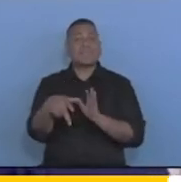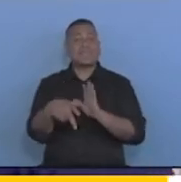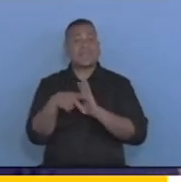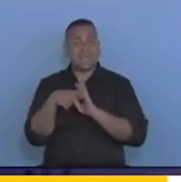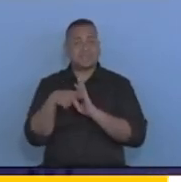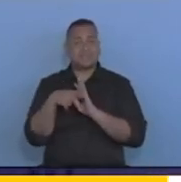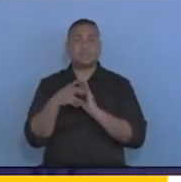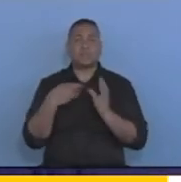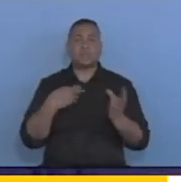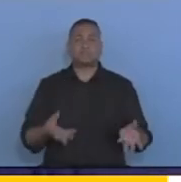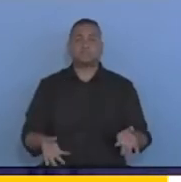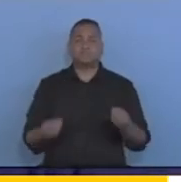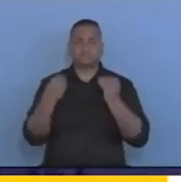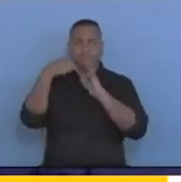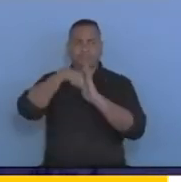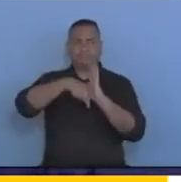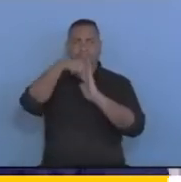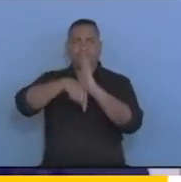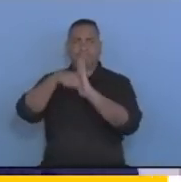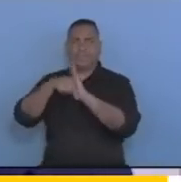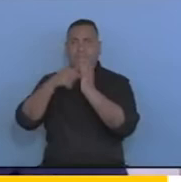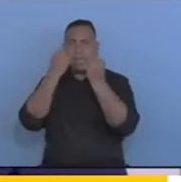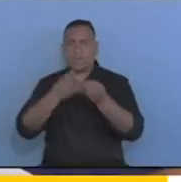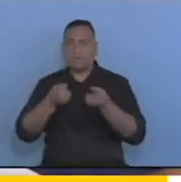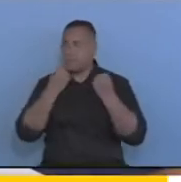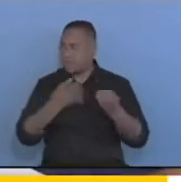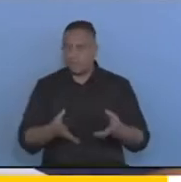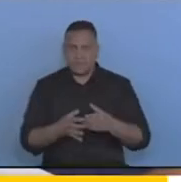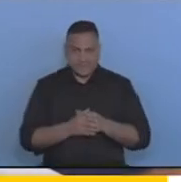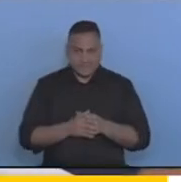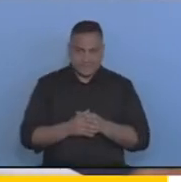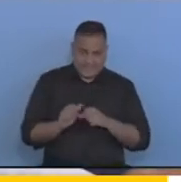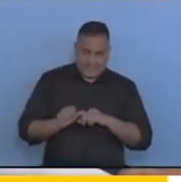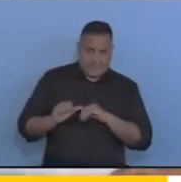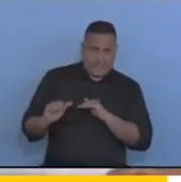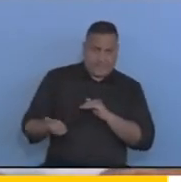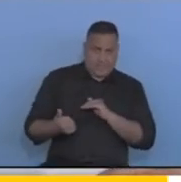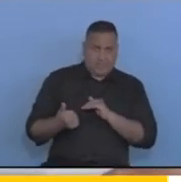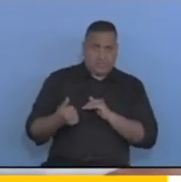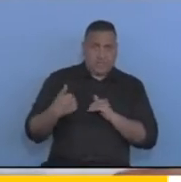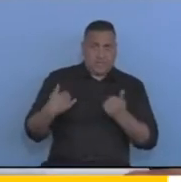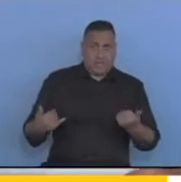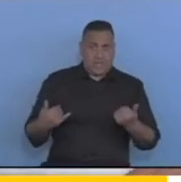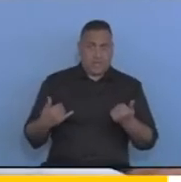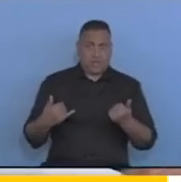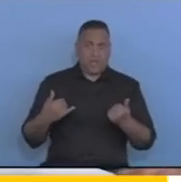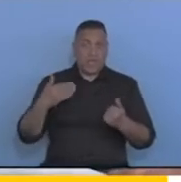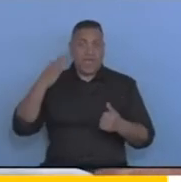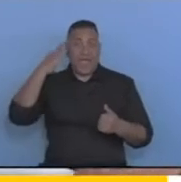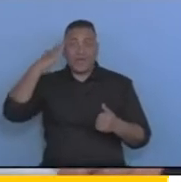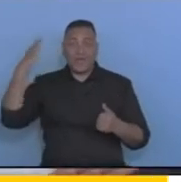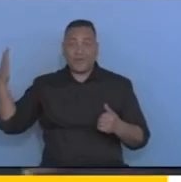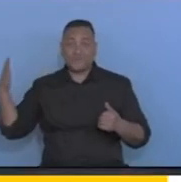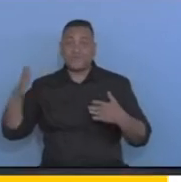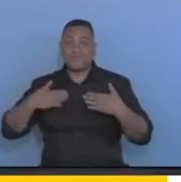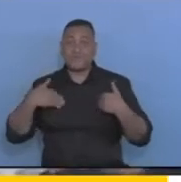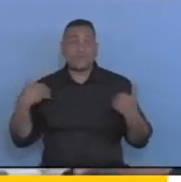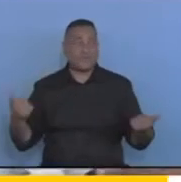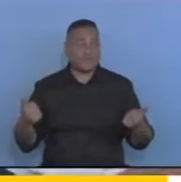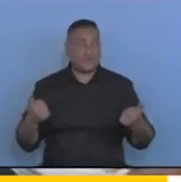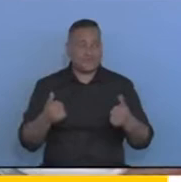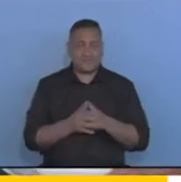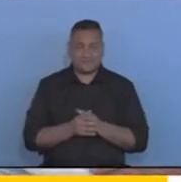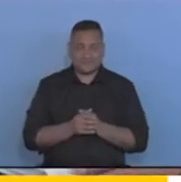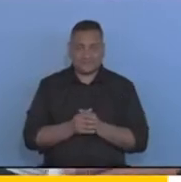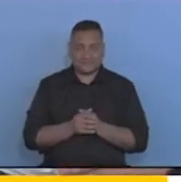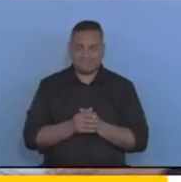the bones. And the gentleman right next to me is having a seat right now. Hello, sir. How are you doing? How are you? What is your name?